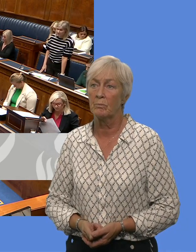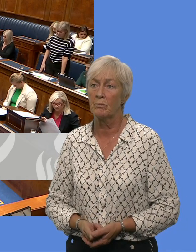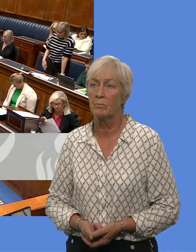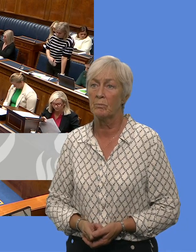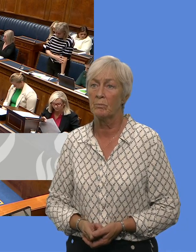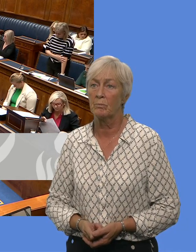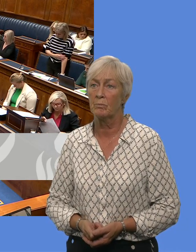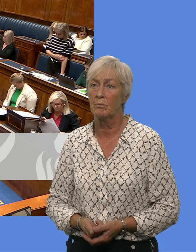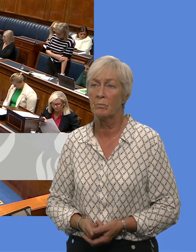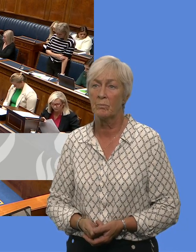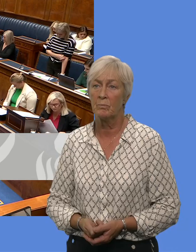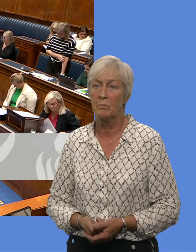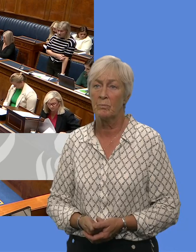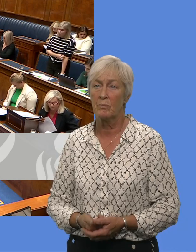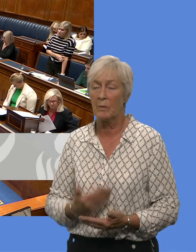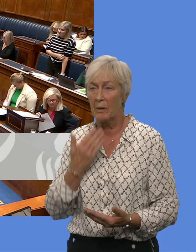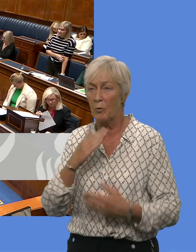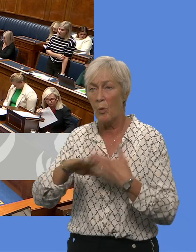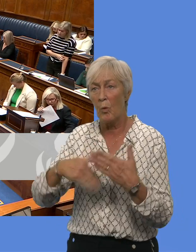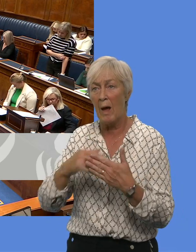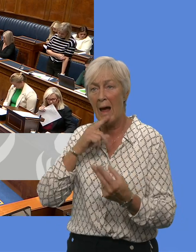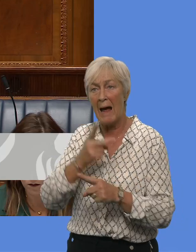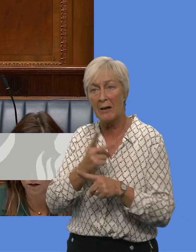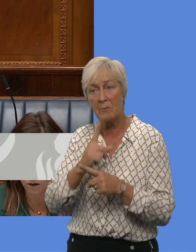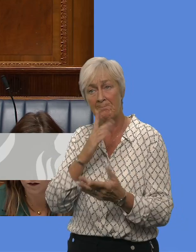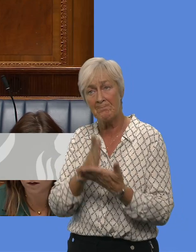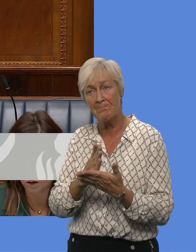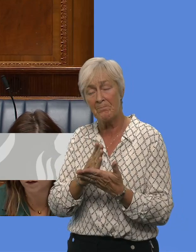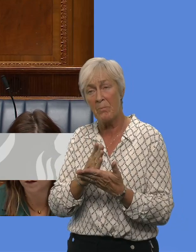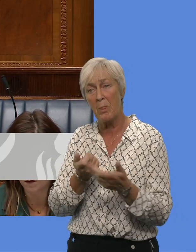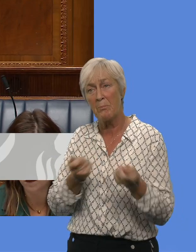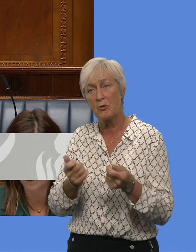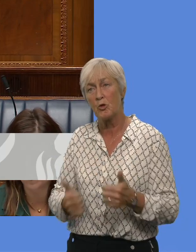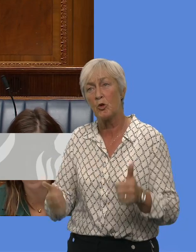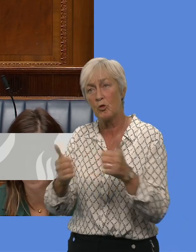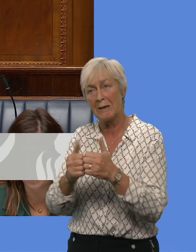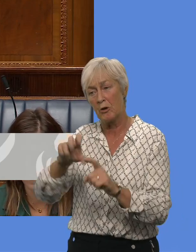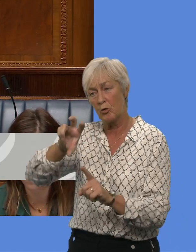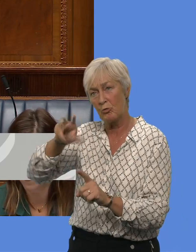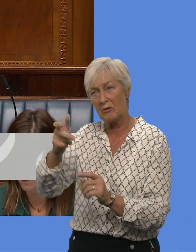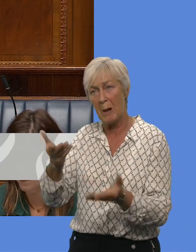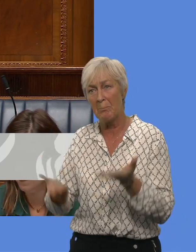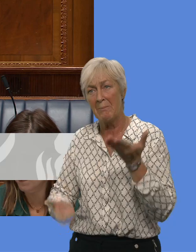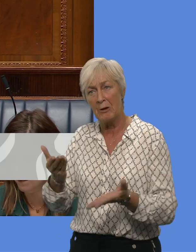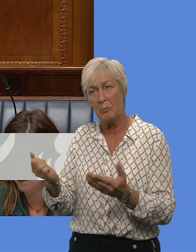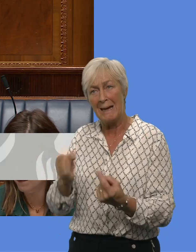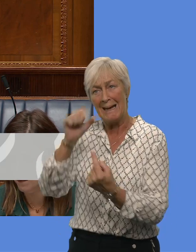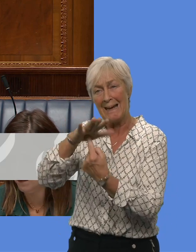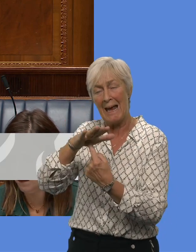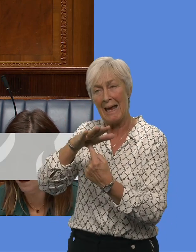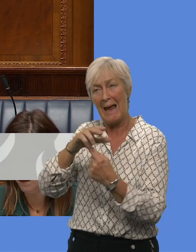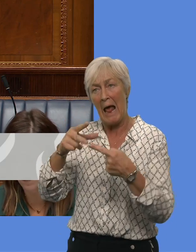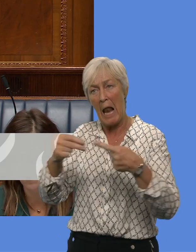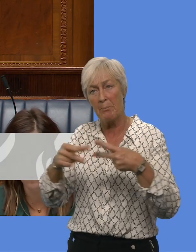Thank you, Minister, for your answers. Does the Minister agree that promoting regional balance should be a key element in the delivery of